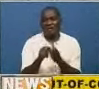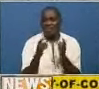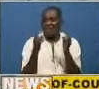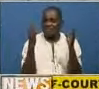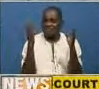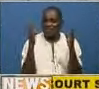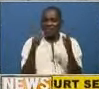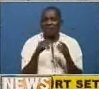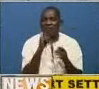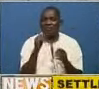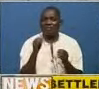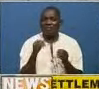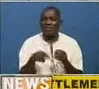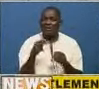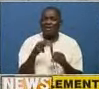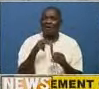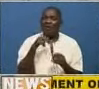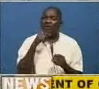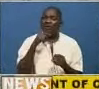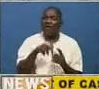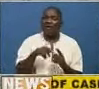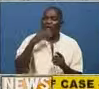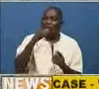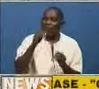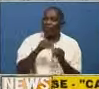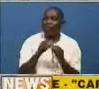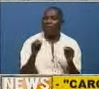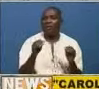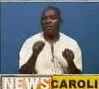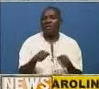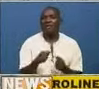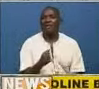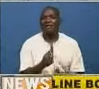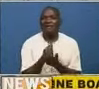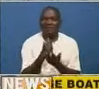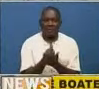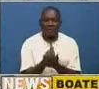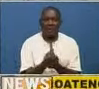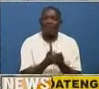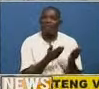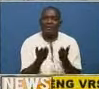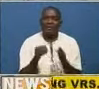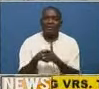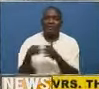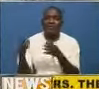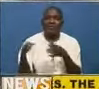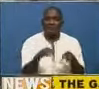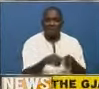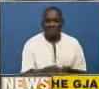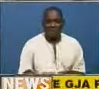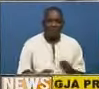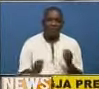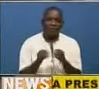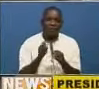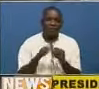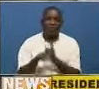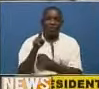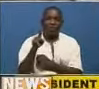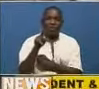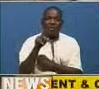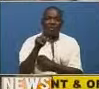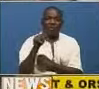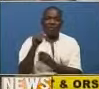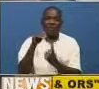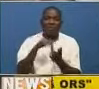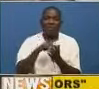to temperatures. So it's much easier then to bring that into the communities. More than